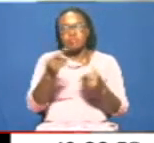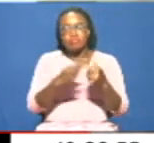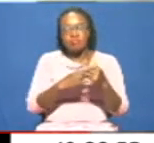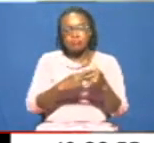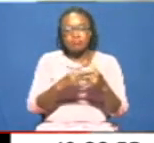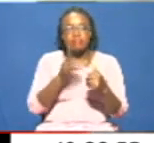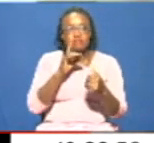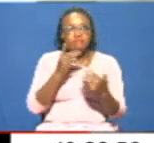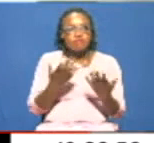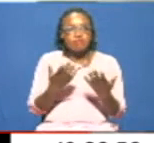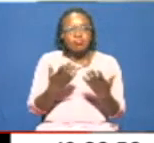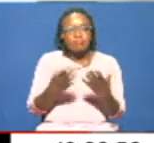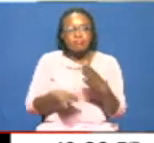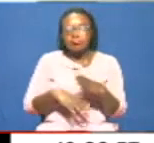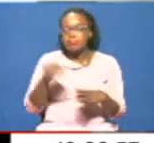find ourselves using